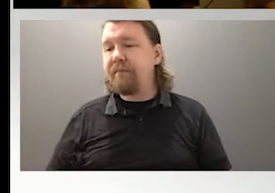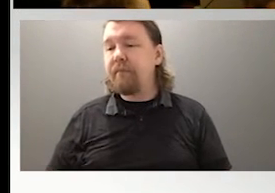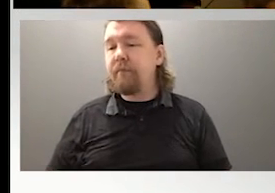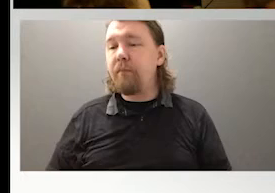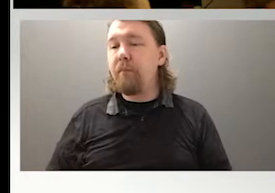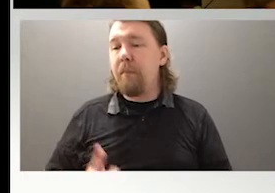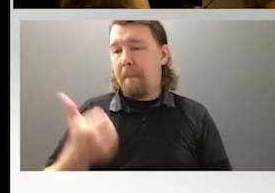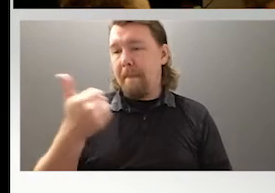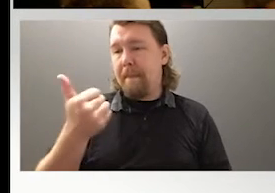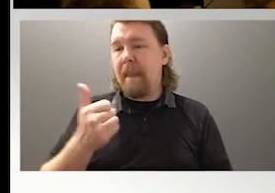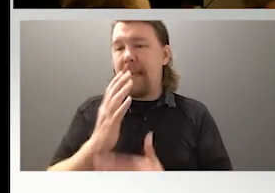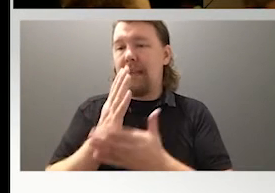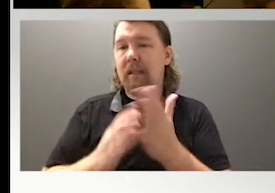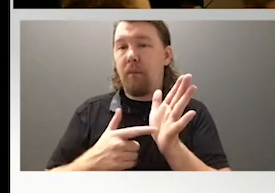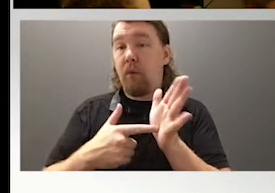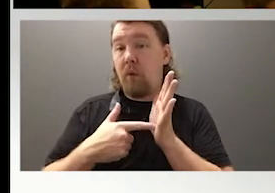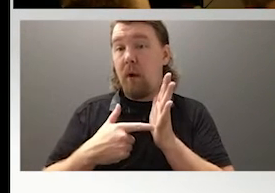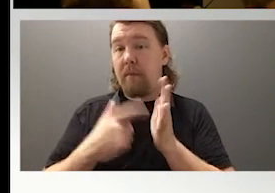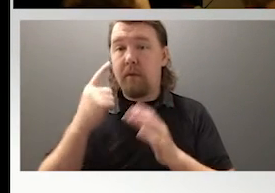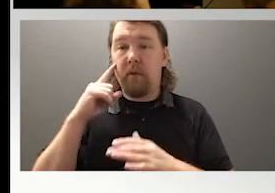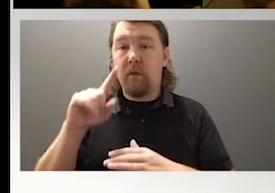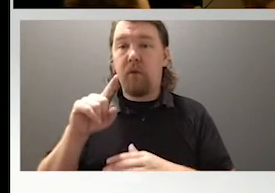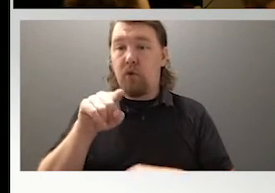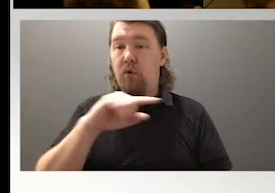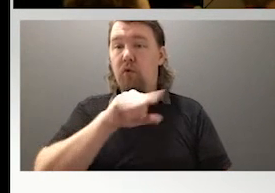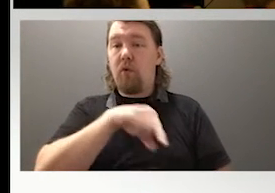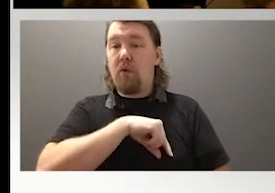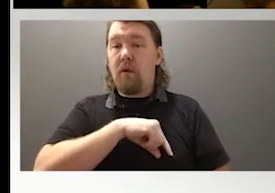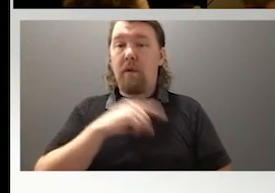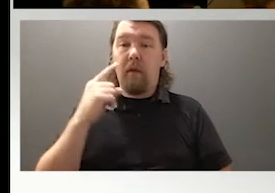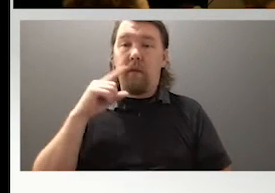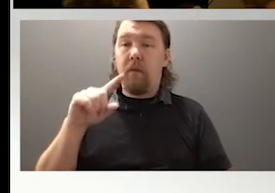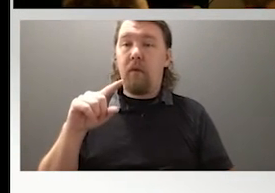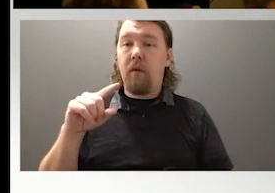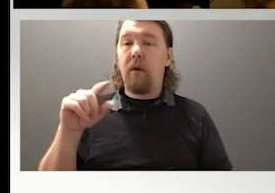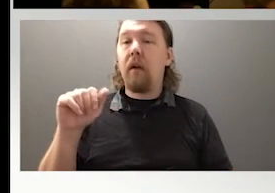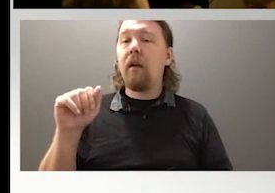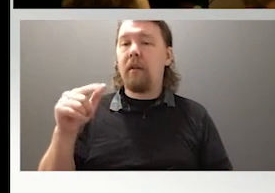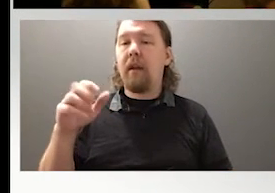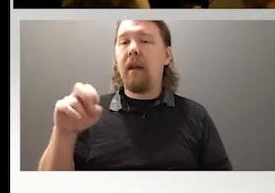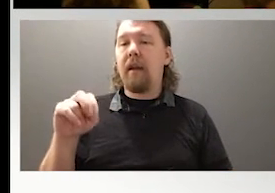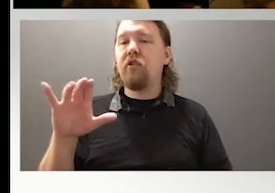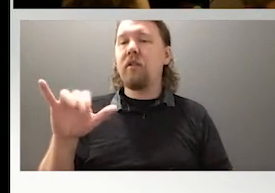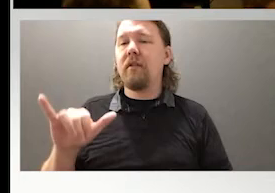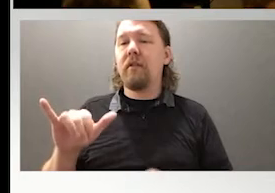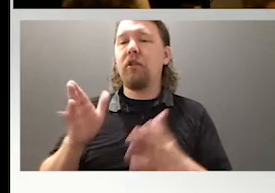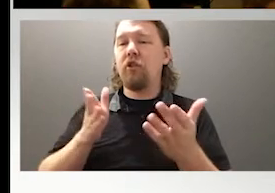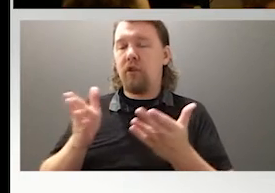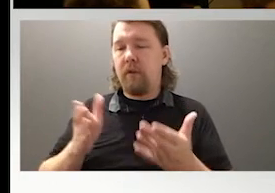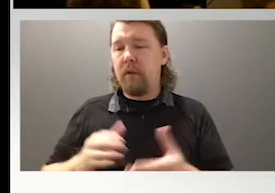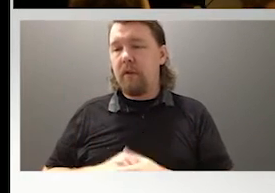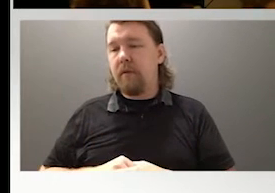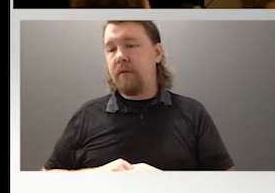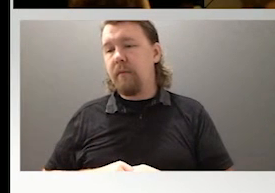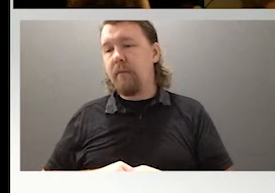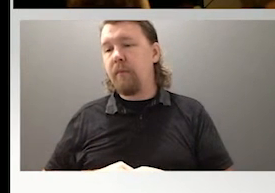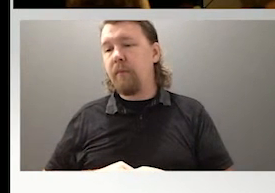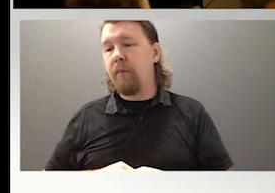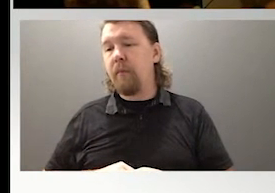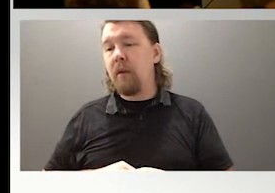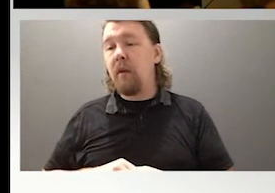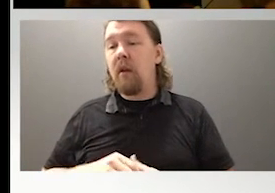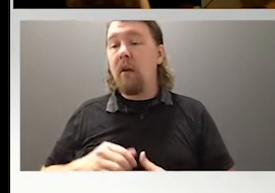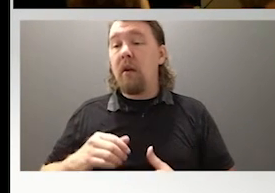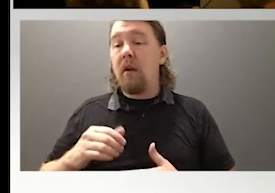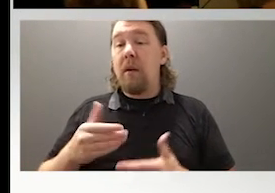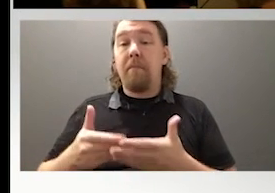These are some requirements in order to be eligible for agency services. Even before we start looking